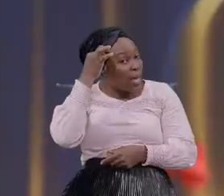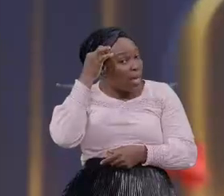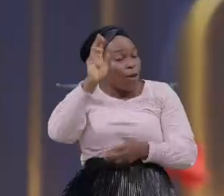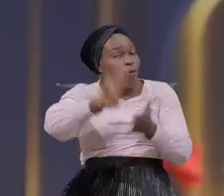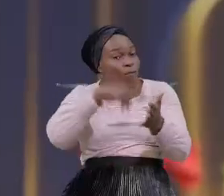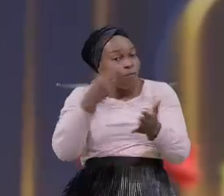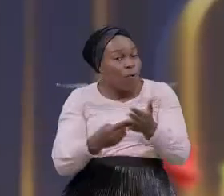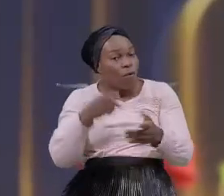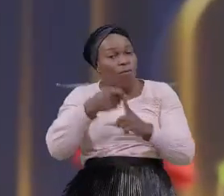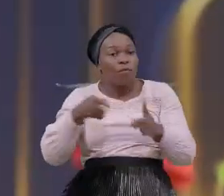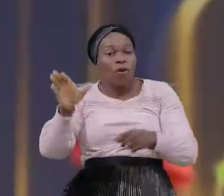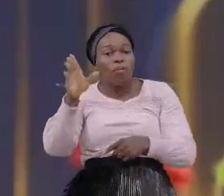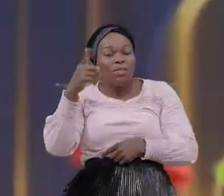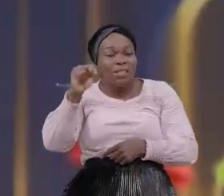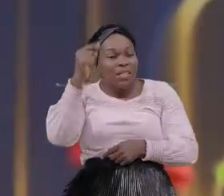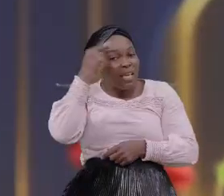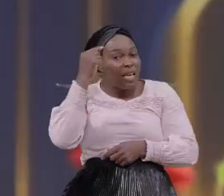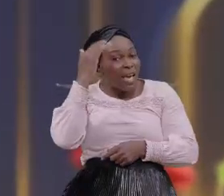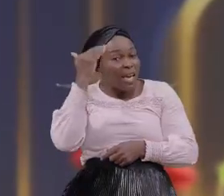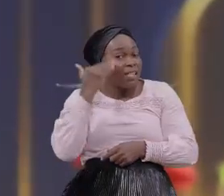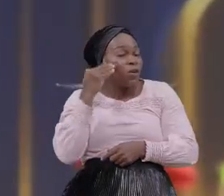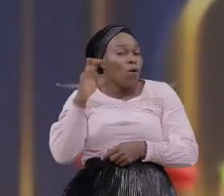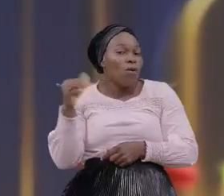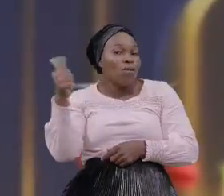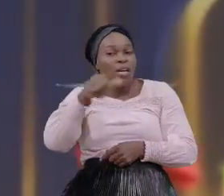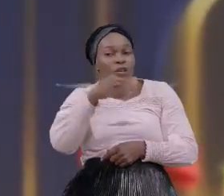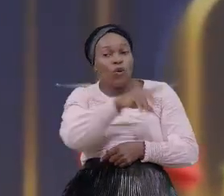head of any of you.